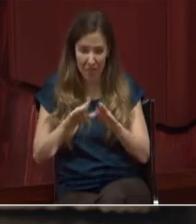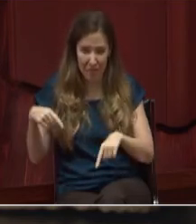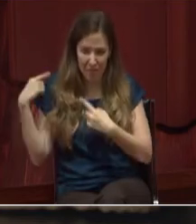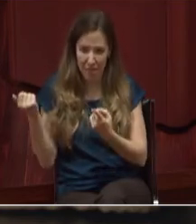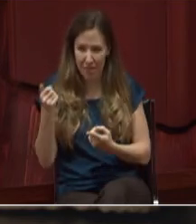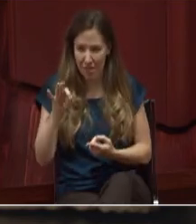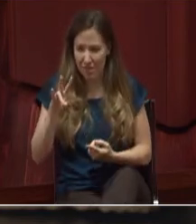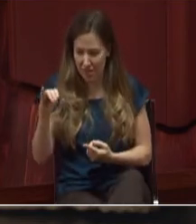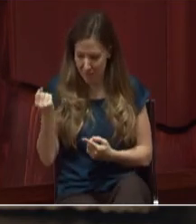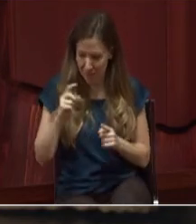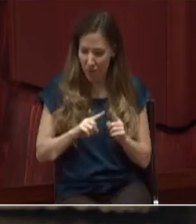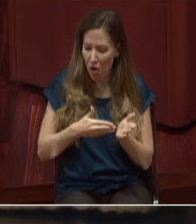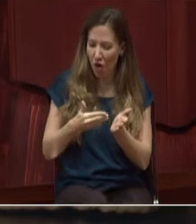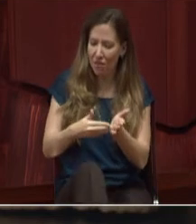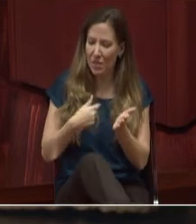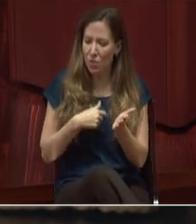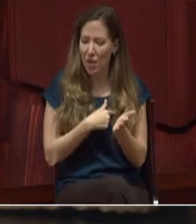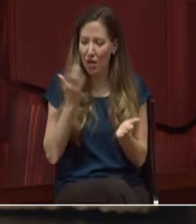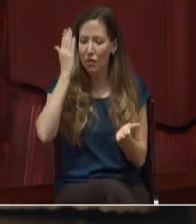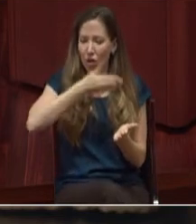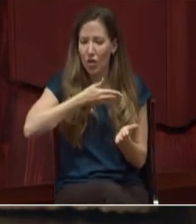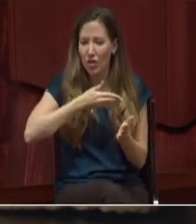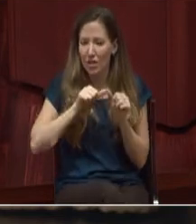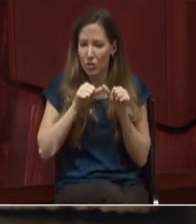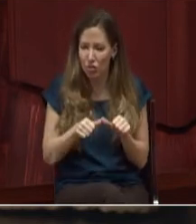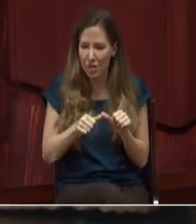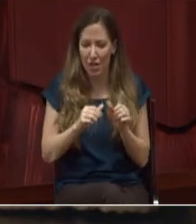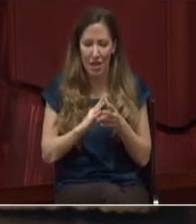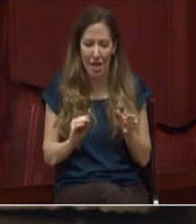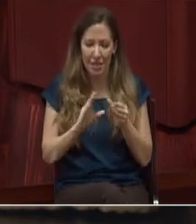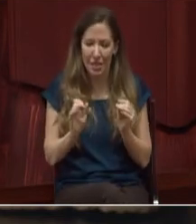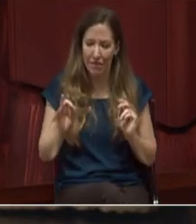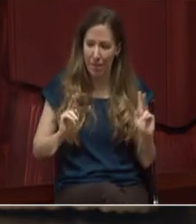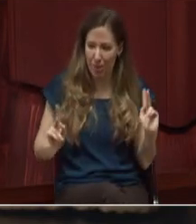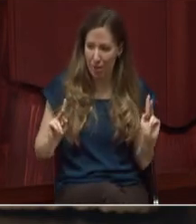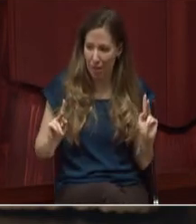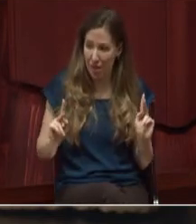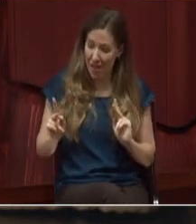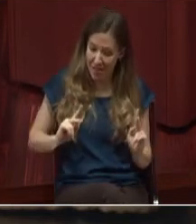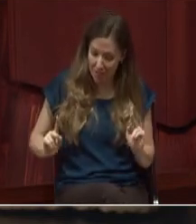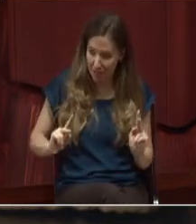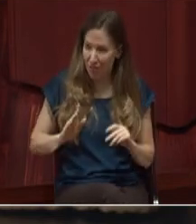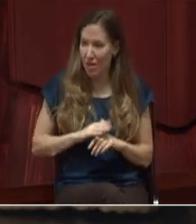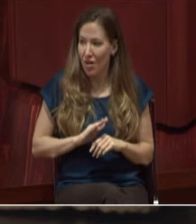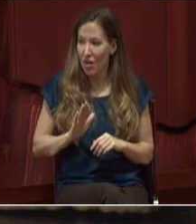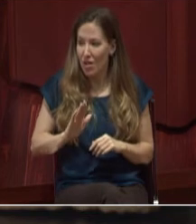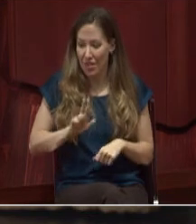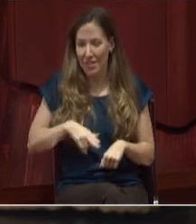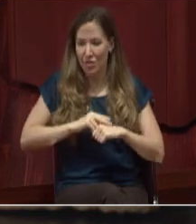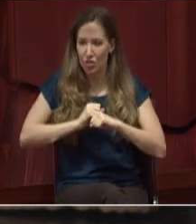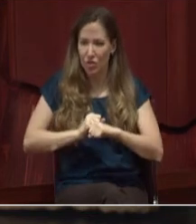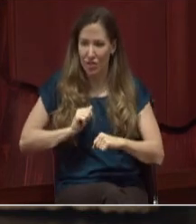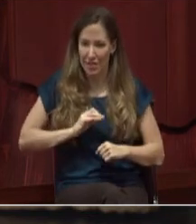often gets overlooked is the enduring legacy of the people. The people who were on Kissinger's National Security Council staff. I mean,